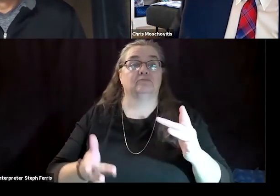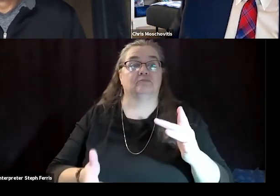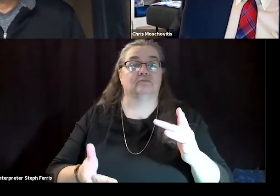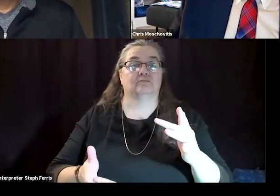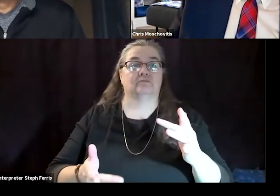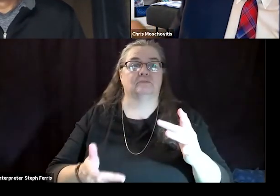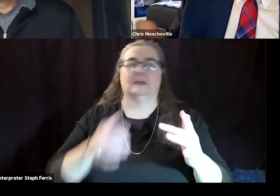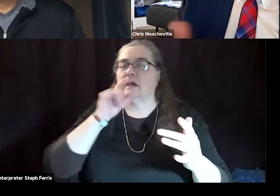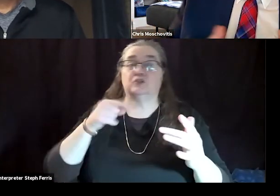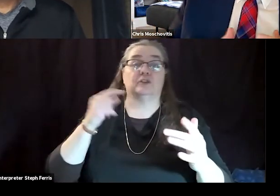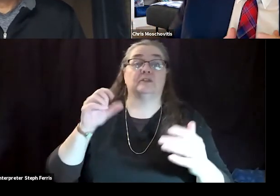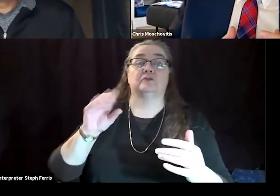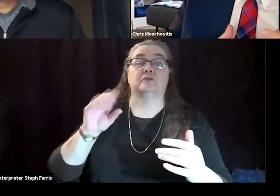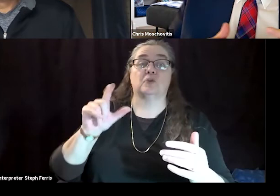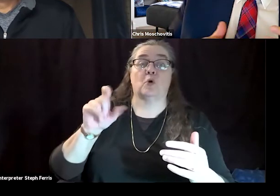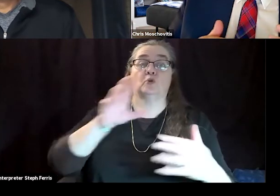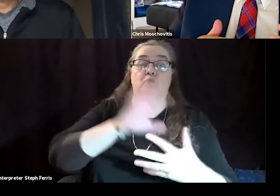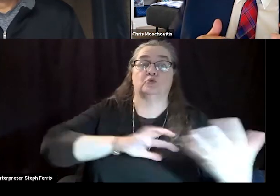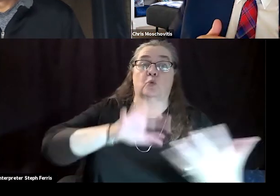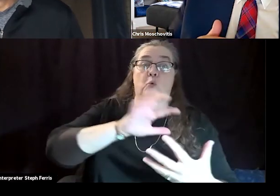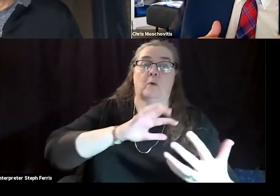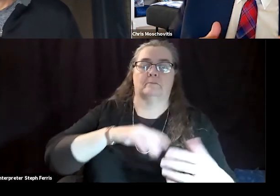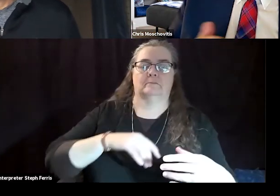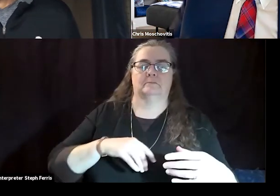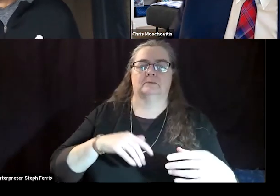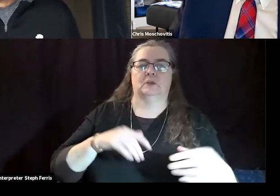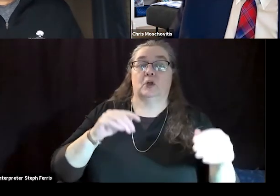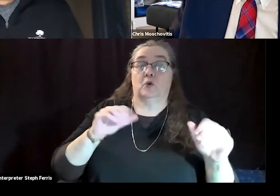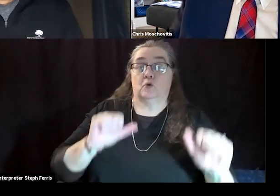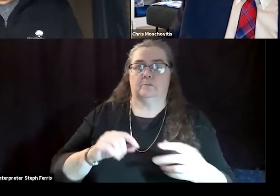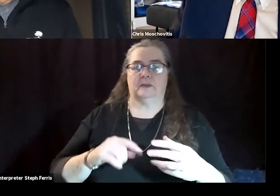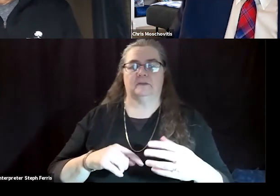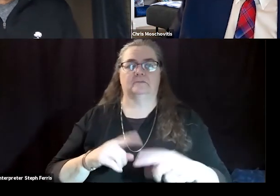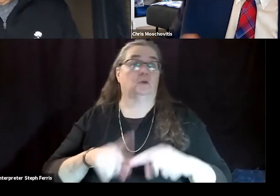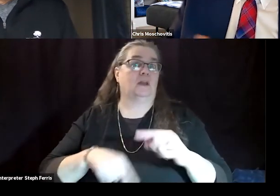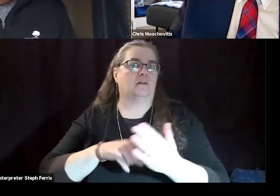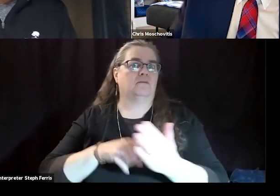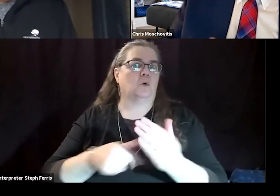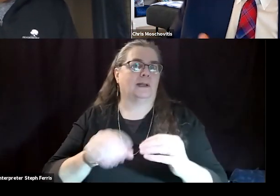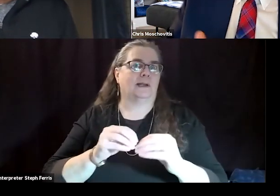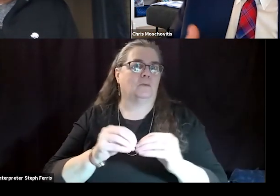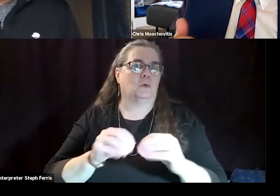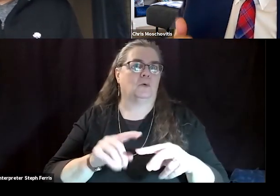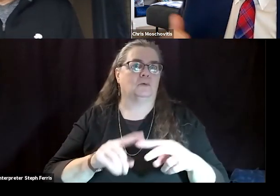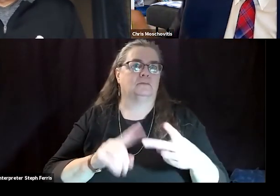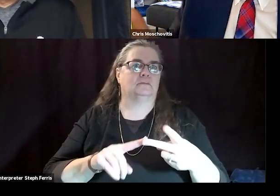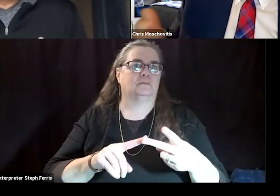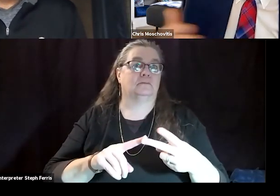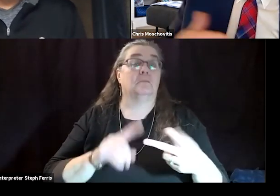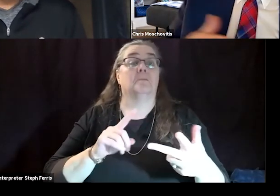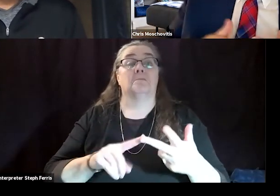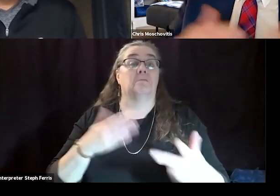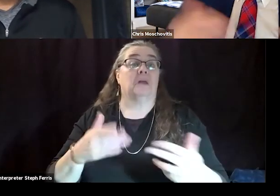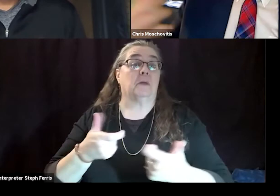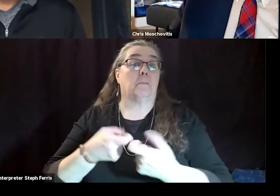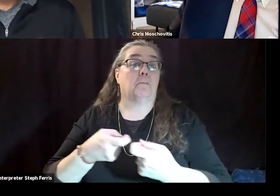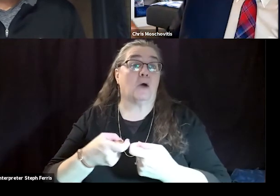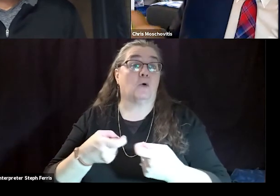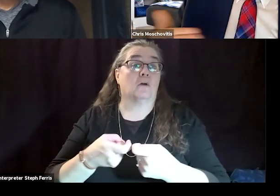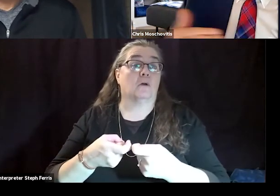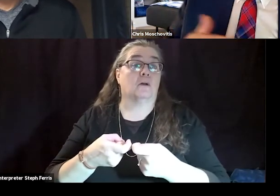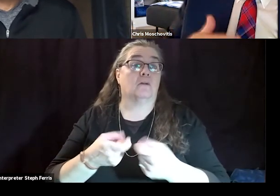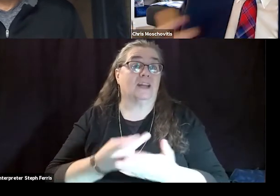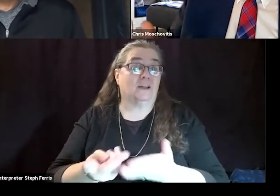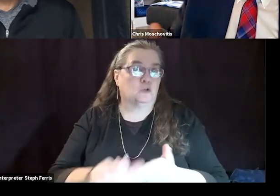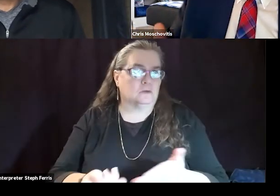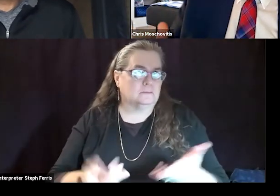it. You can lose connectivity because there has been a regional failure, be it a power failure or be it any other kind of